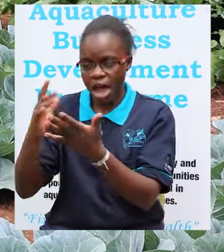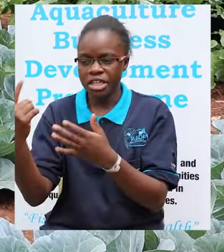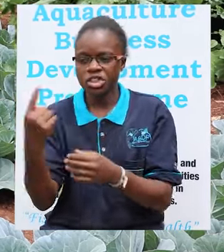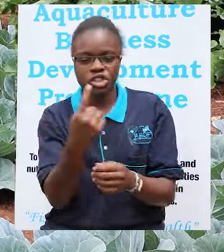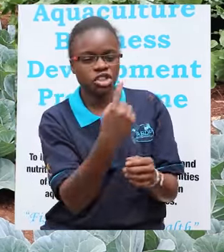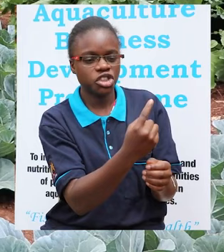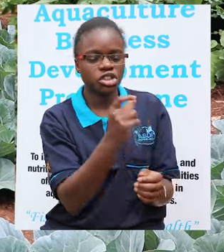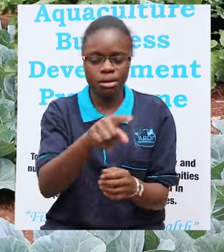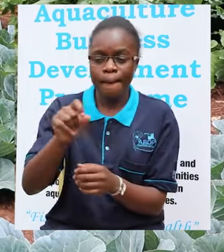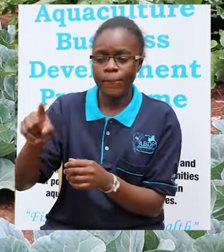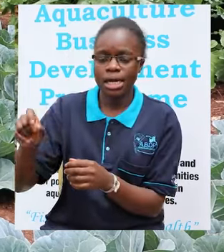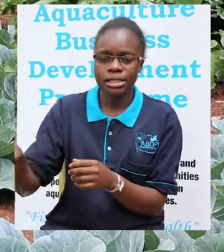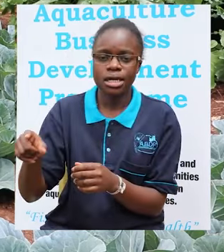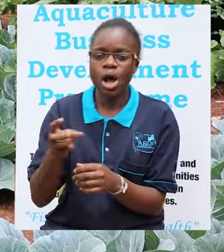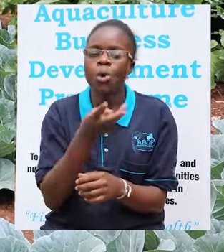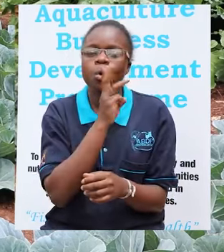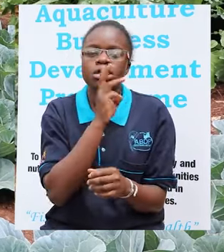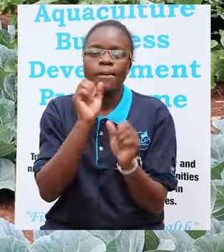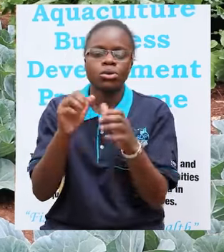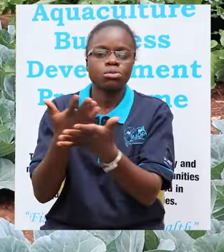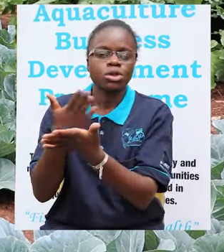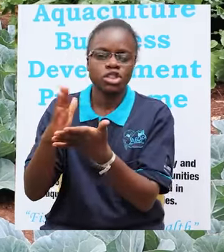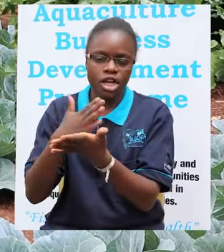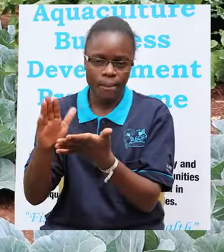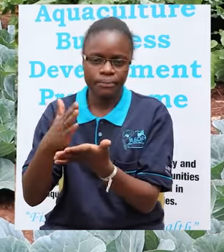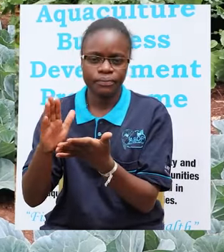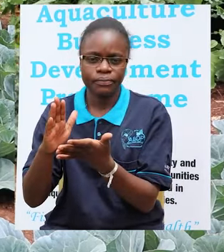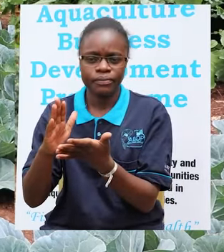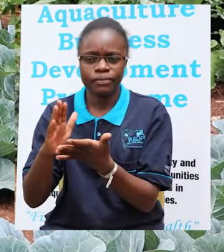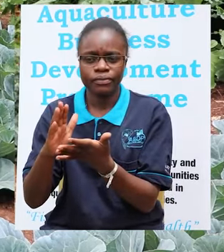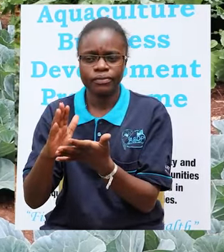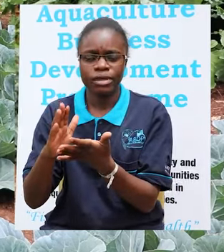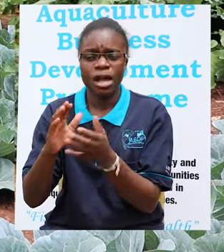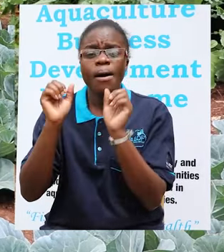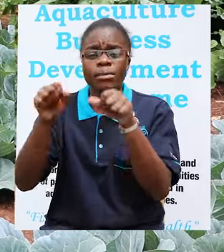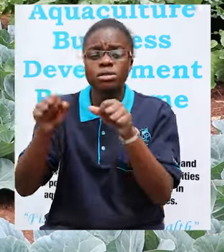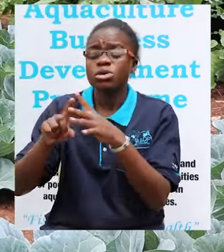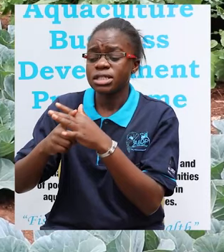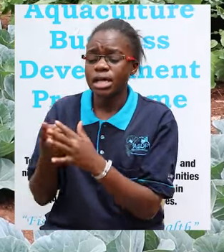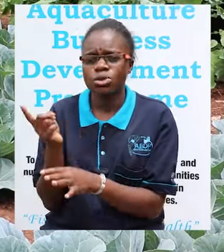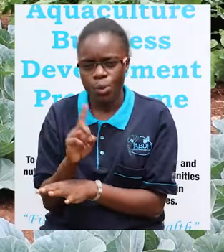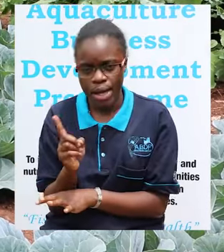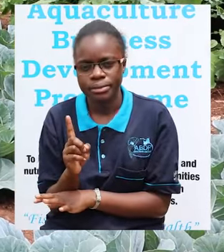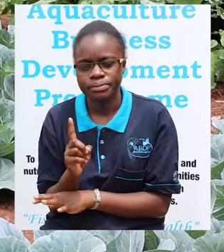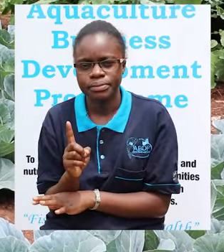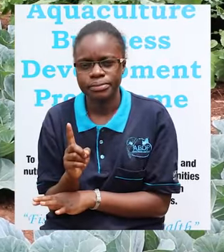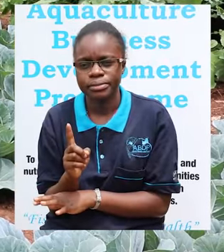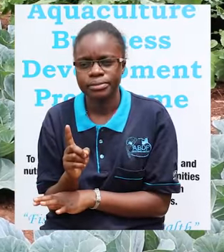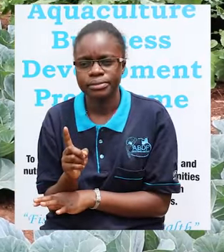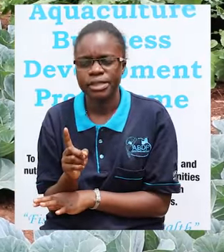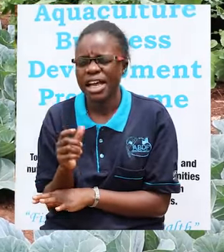round to all the crops that you are producing. Where can multi-story garden be constructed? A multi-story garden can be